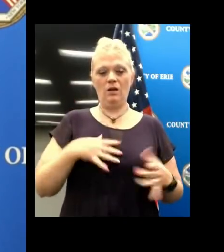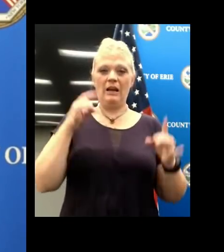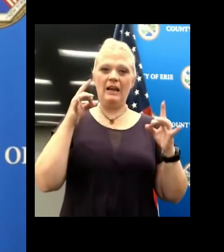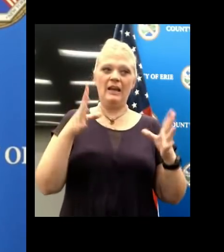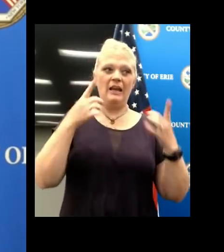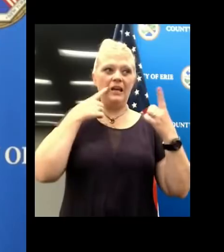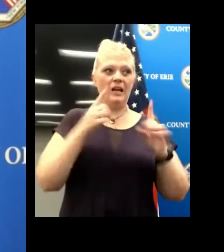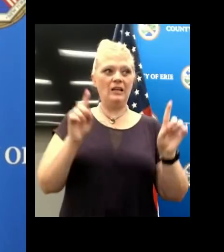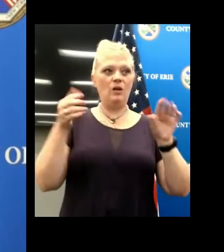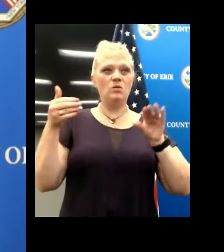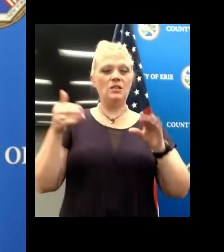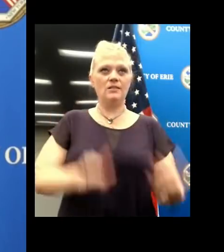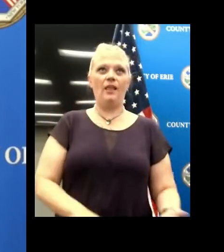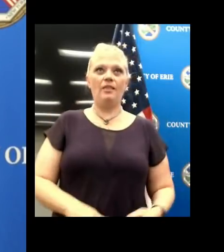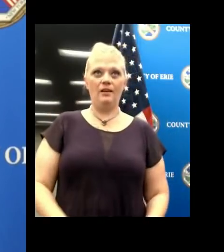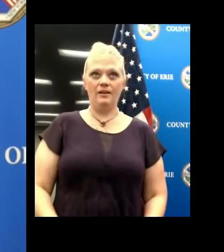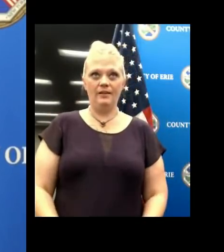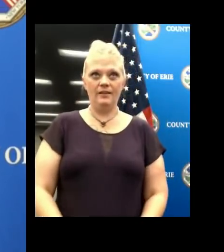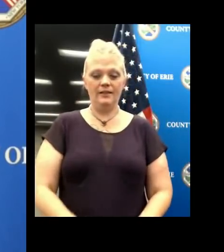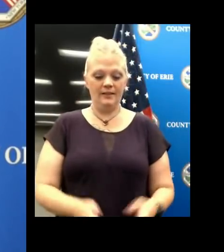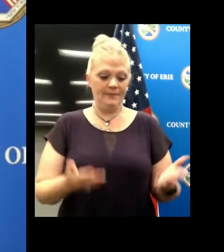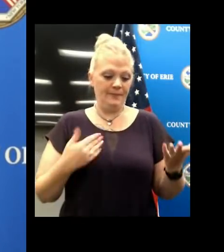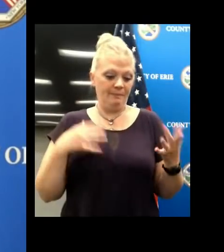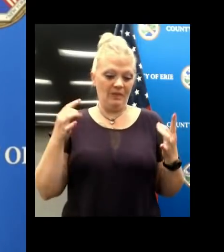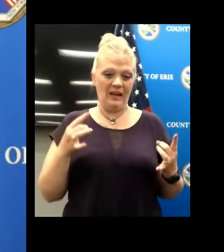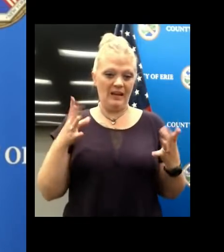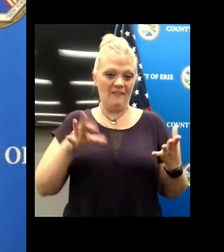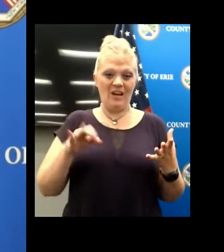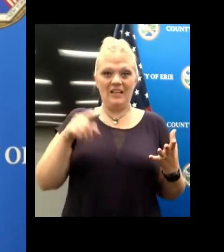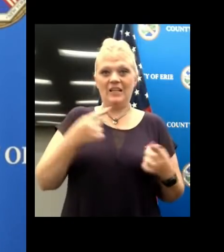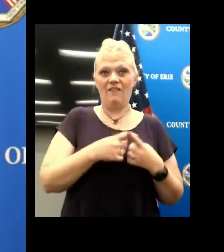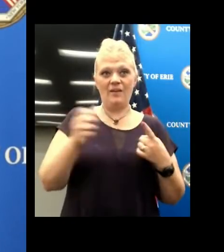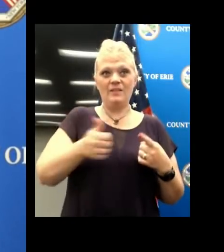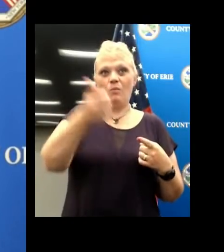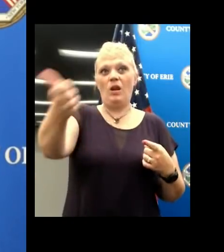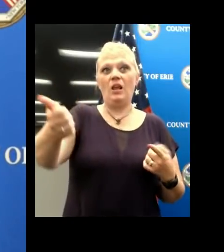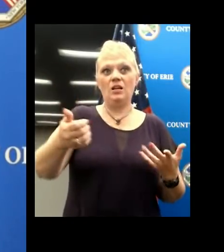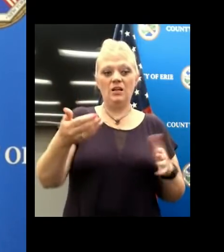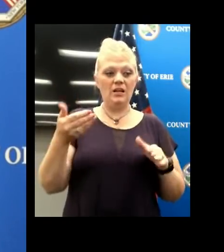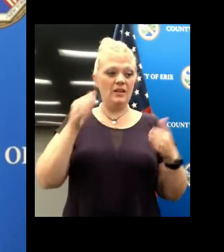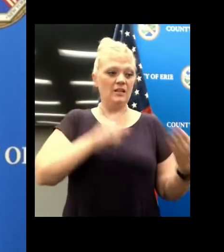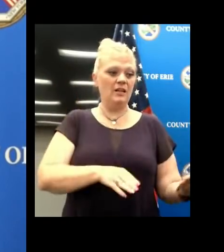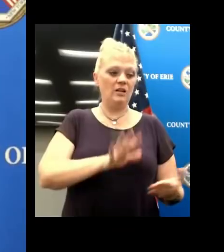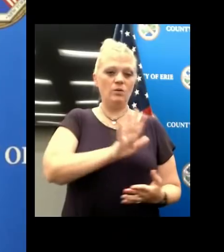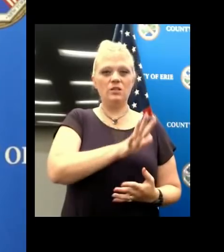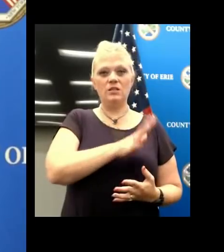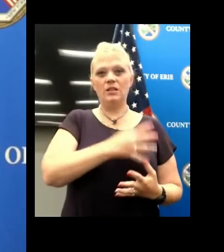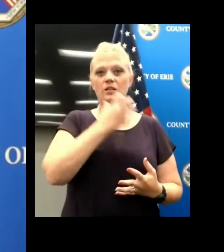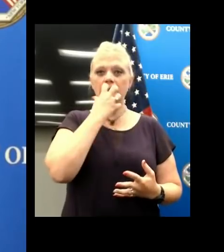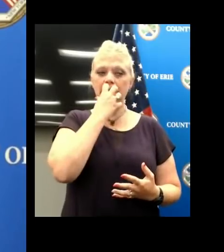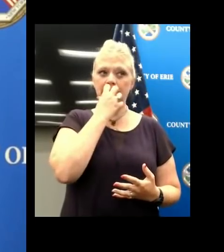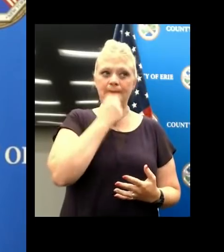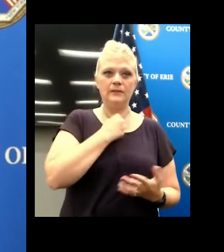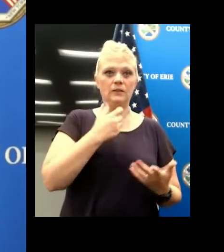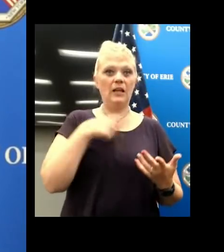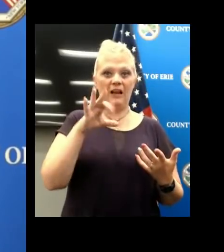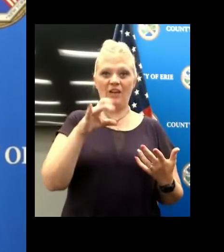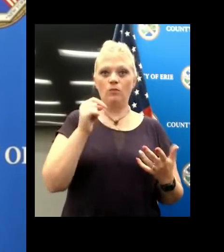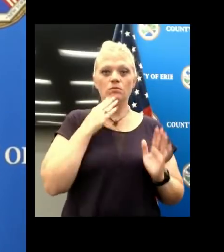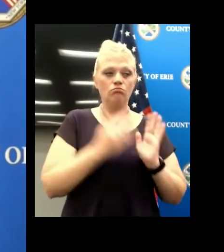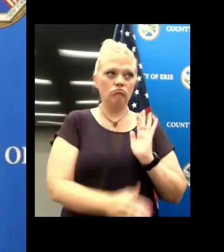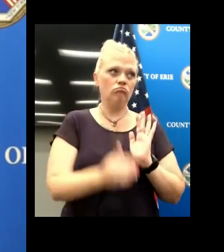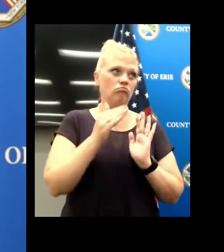announcing deaths. I hate finding out from someone that the death was a loved one. And I have found that out